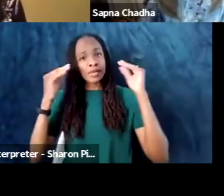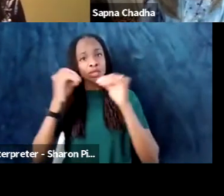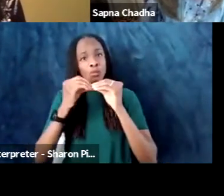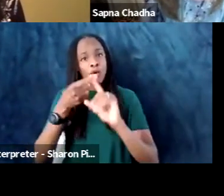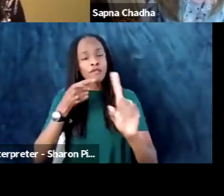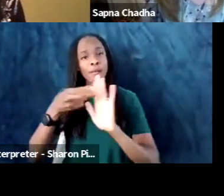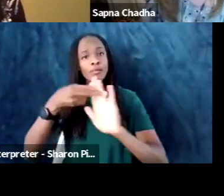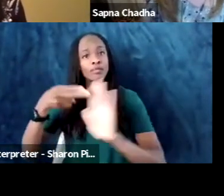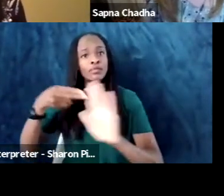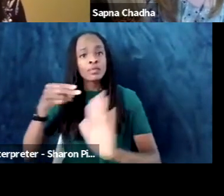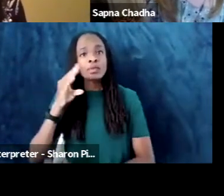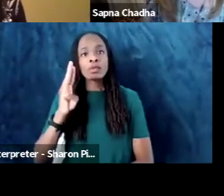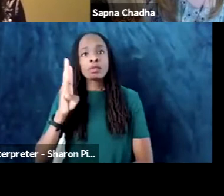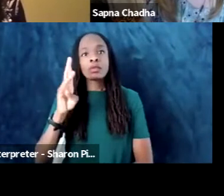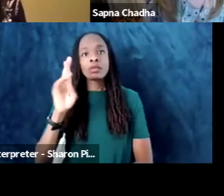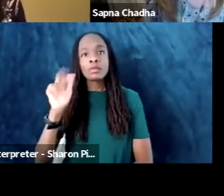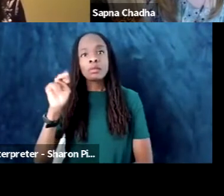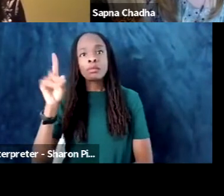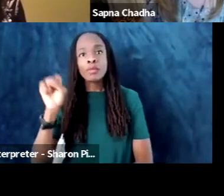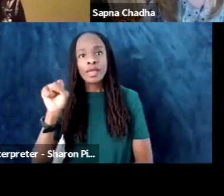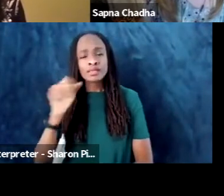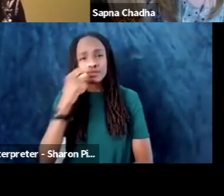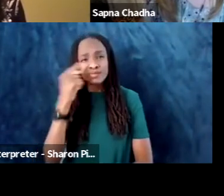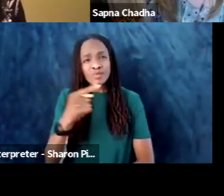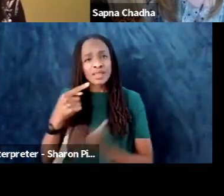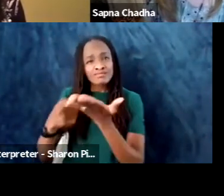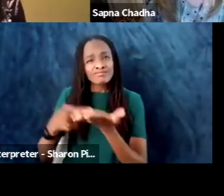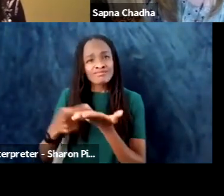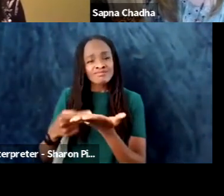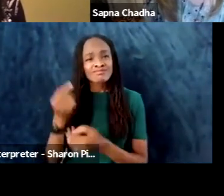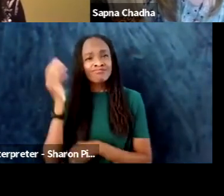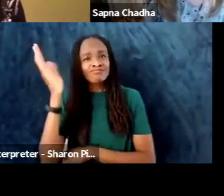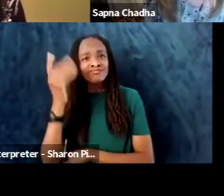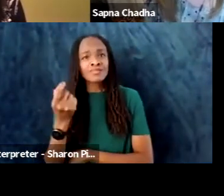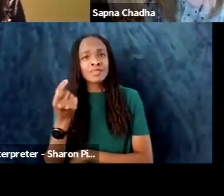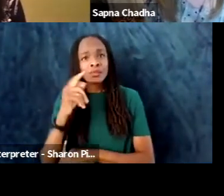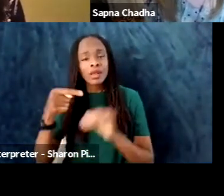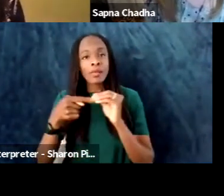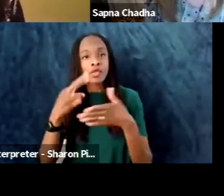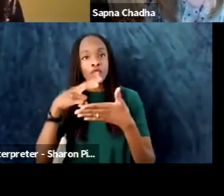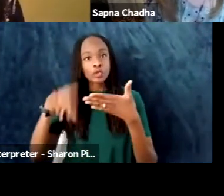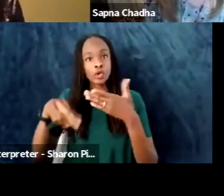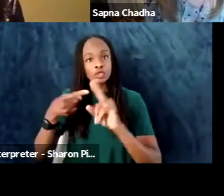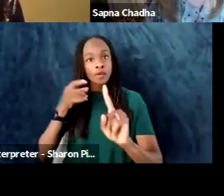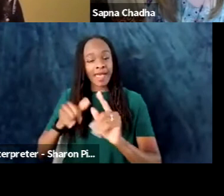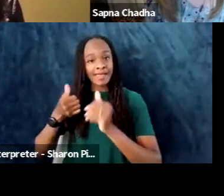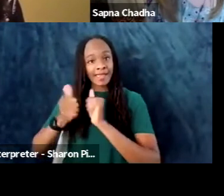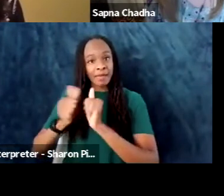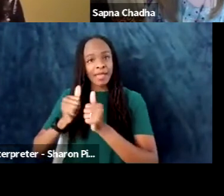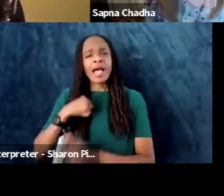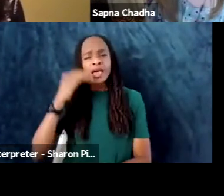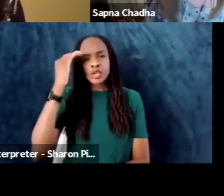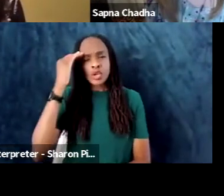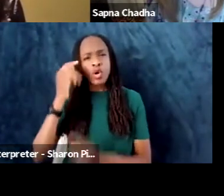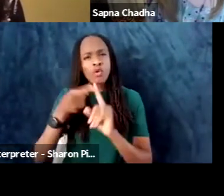brands. And can you talk a little bit about the results from that campaign? Because I know from the time it launched